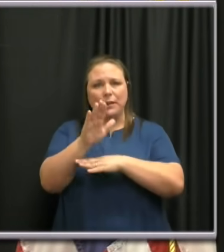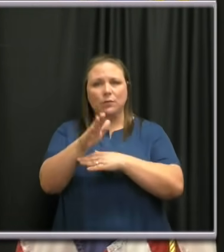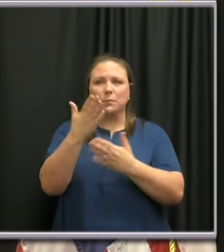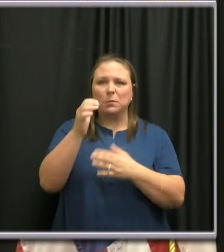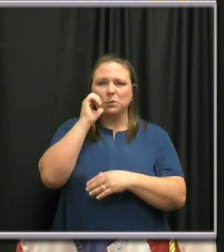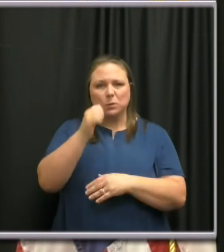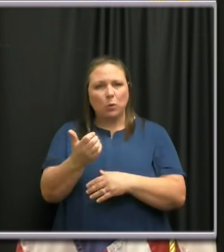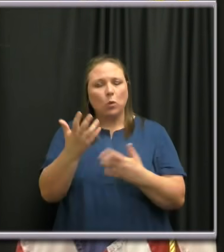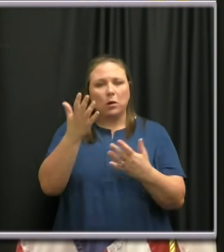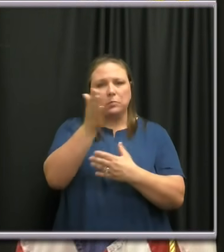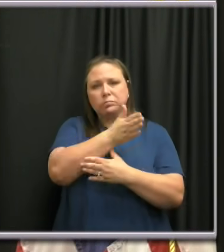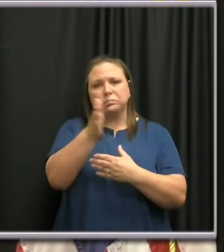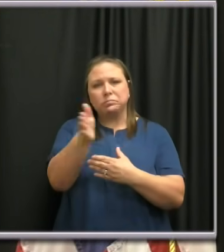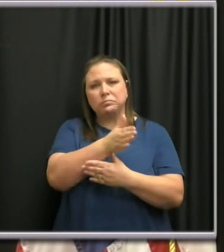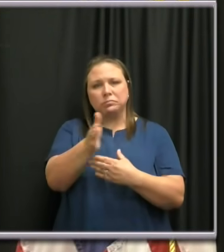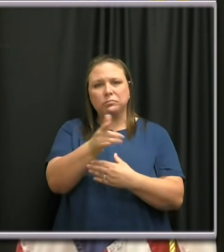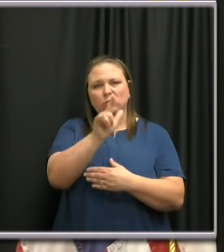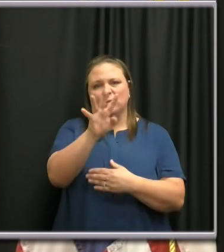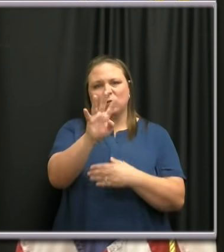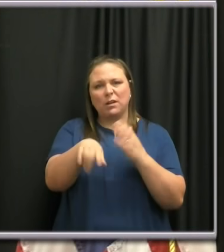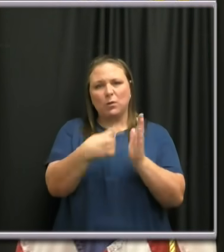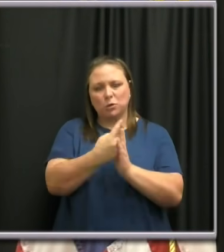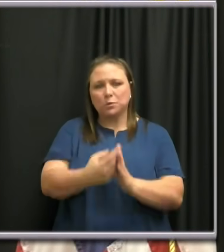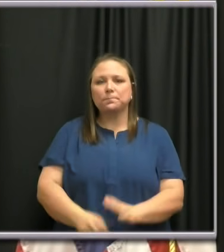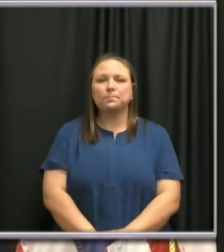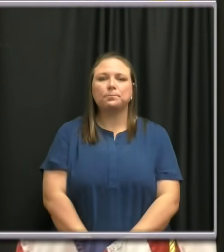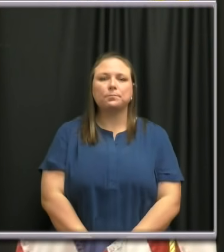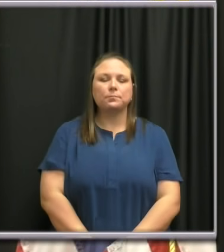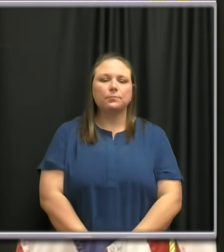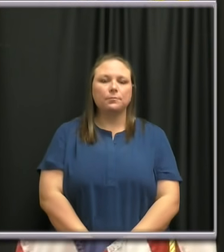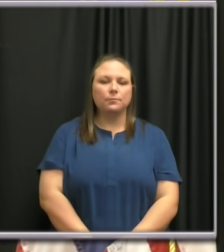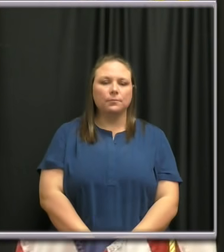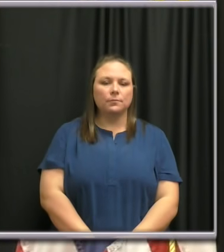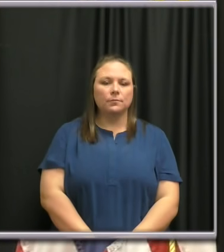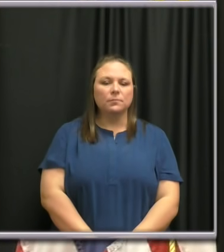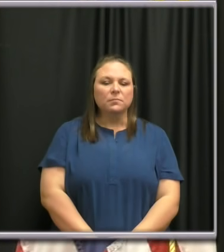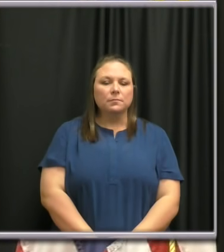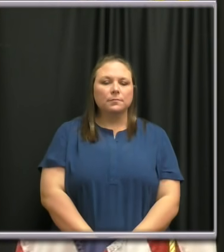tomorrow. I think just we'll have it out within the next 24 hours.